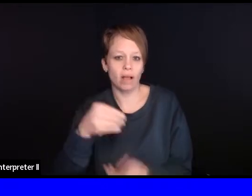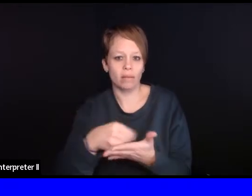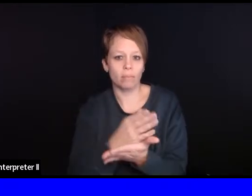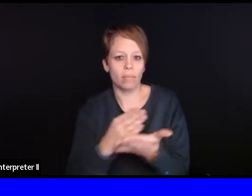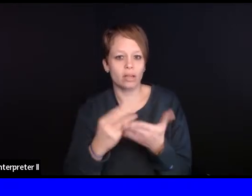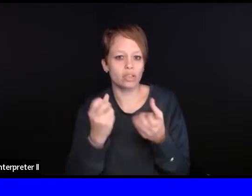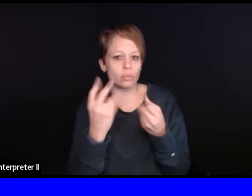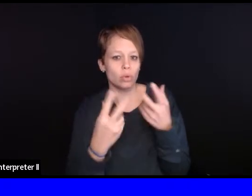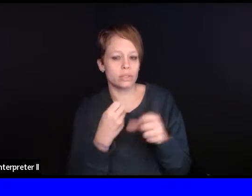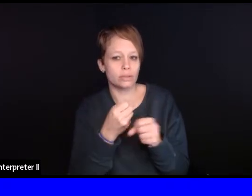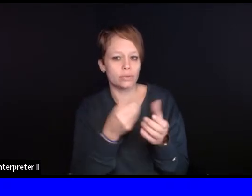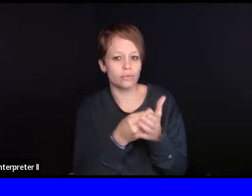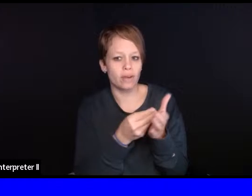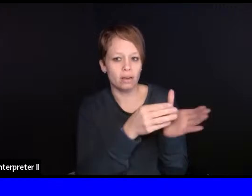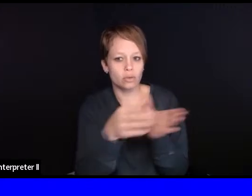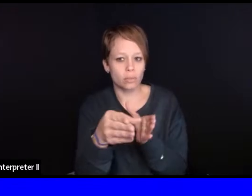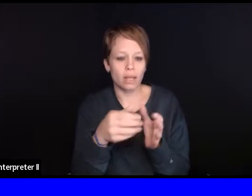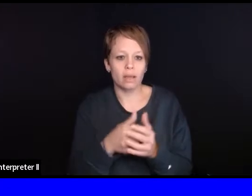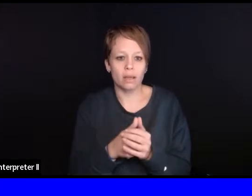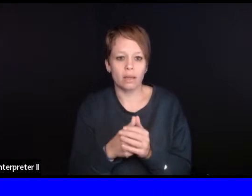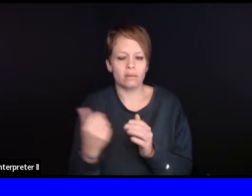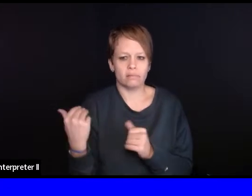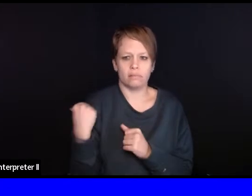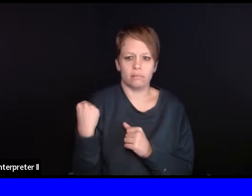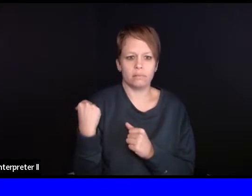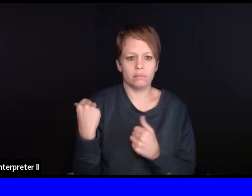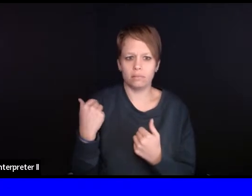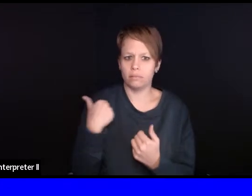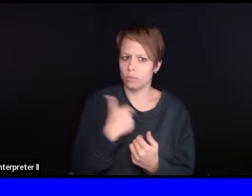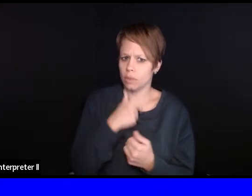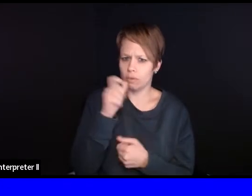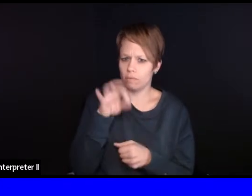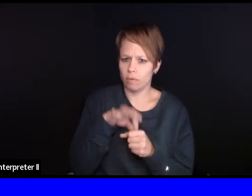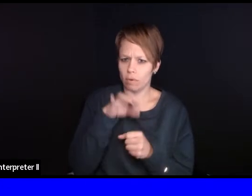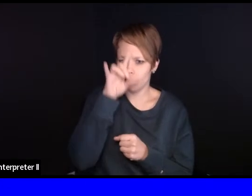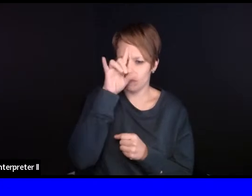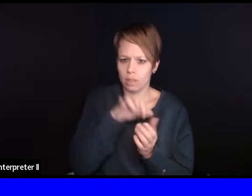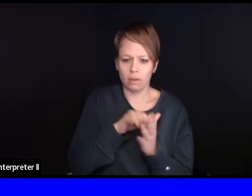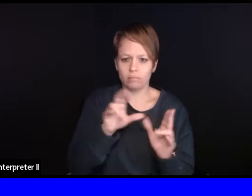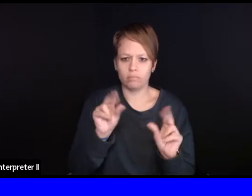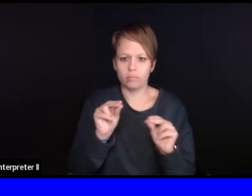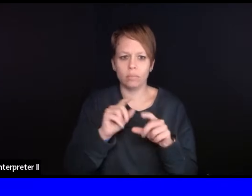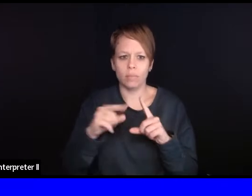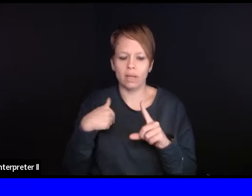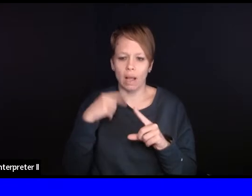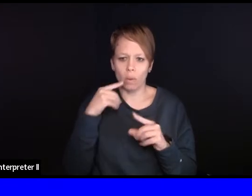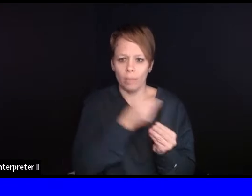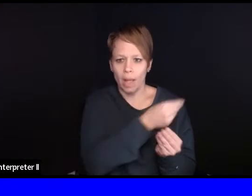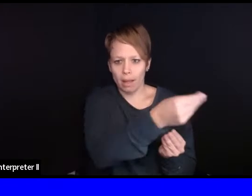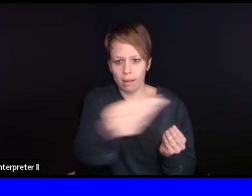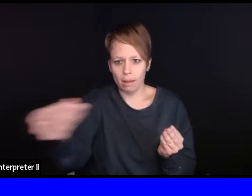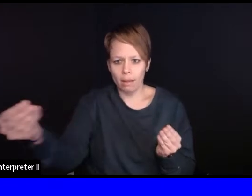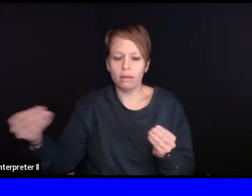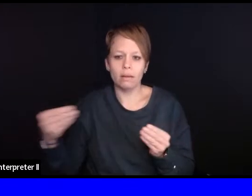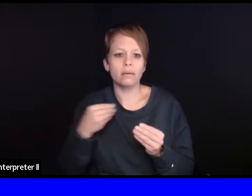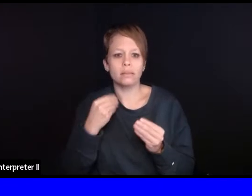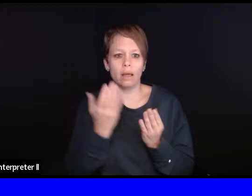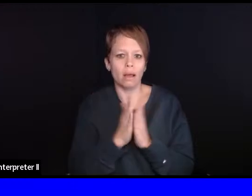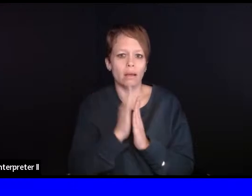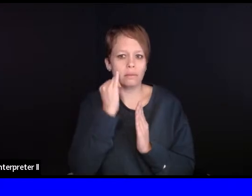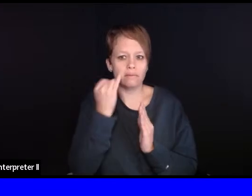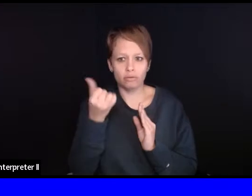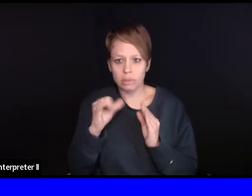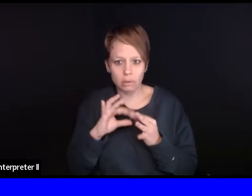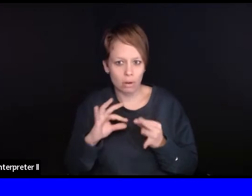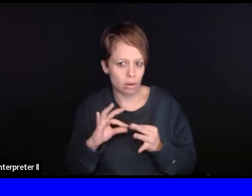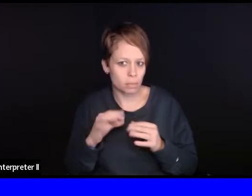I was being reminded, we don't vote on these, but I circulate it and then see if there are any comments from members.